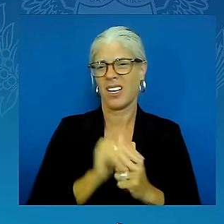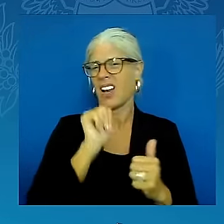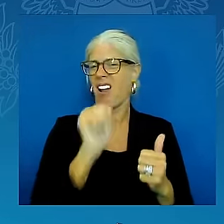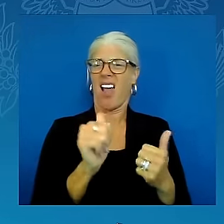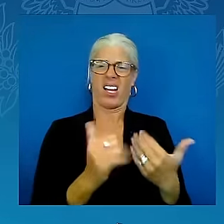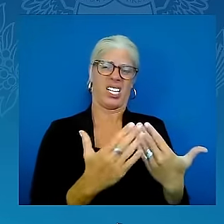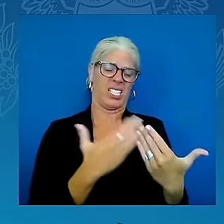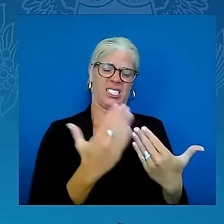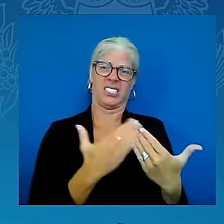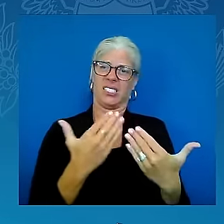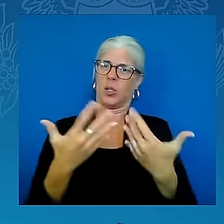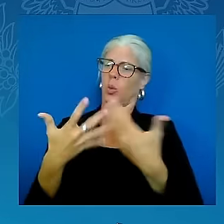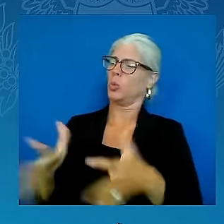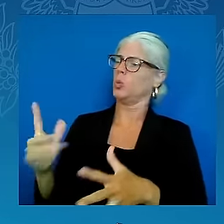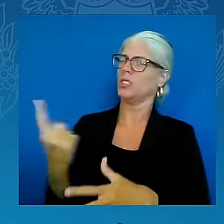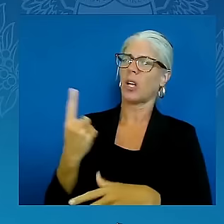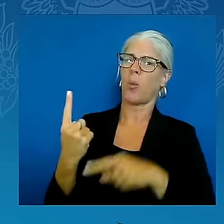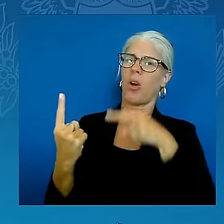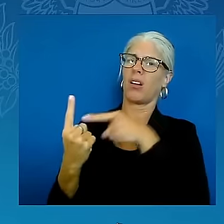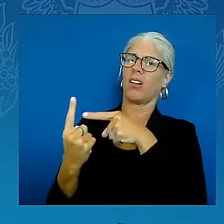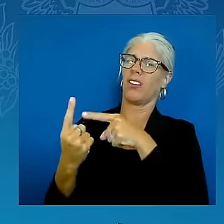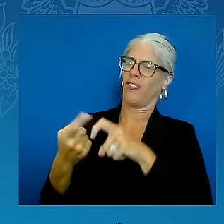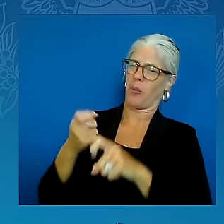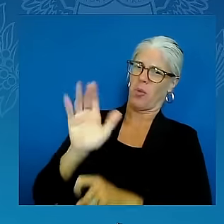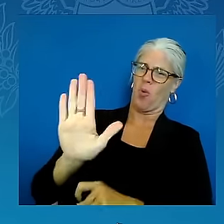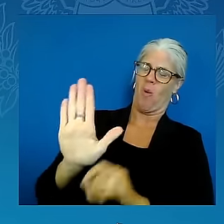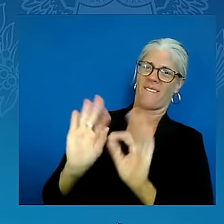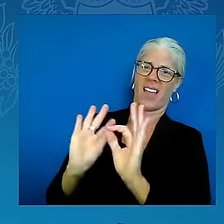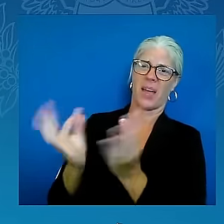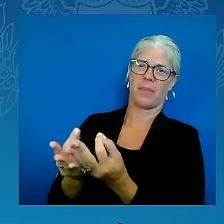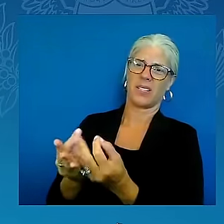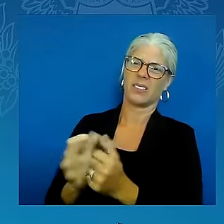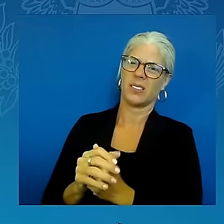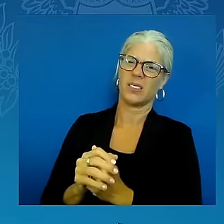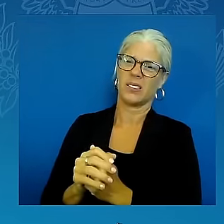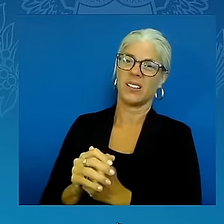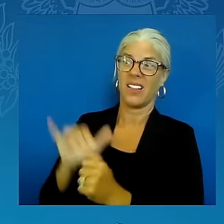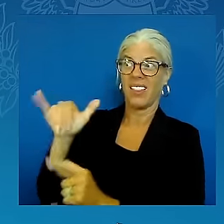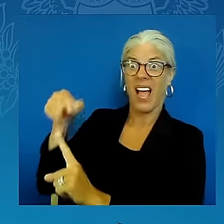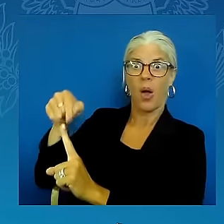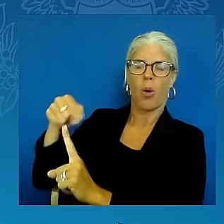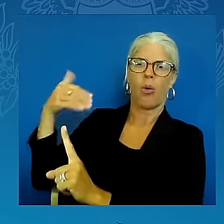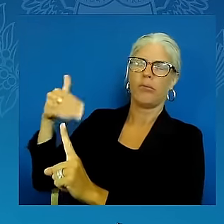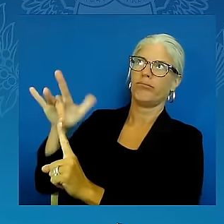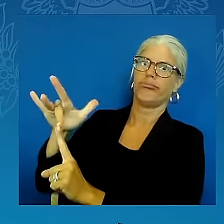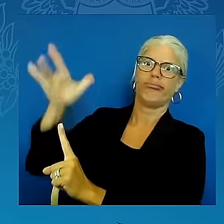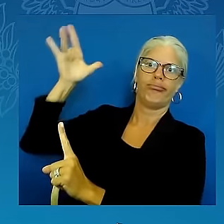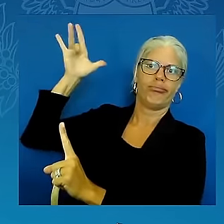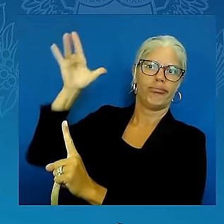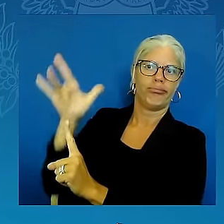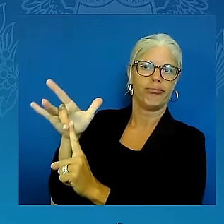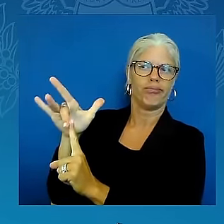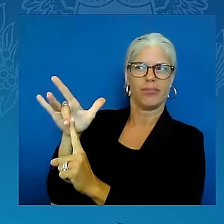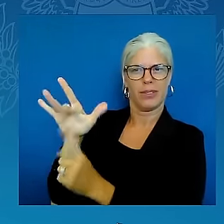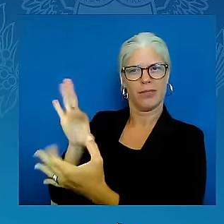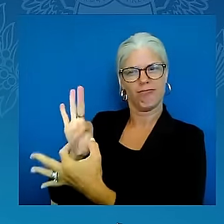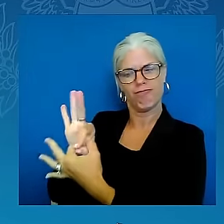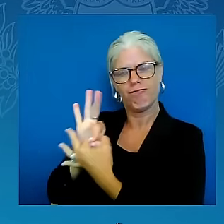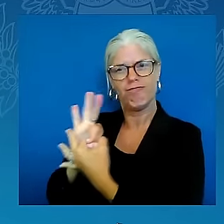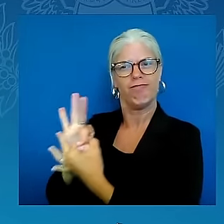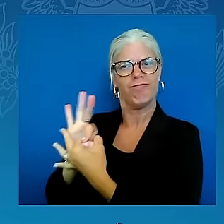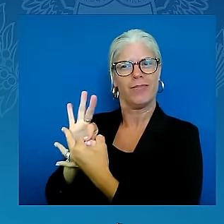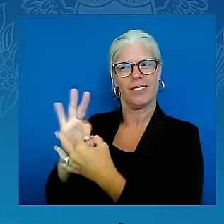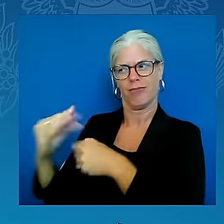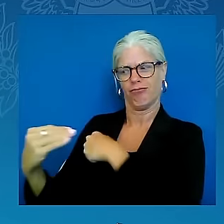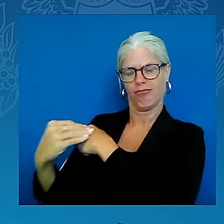Sheila was just a presence. She was a presence. And it is not easy, and I say to the family, when